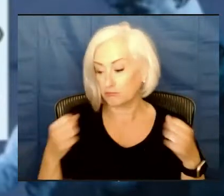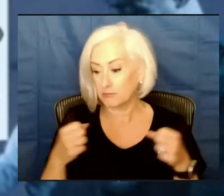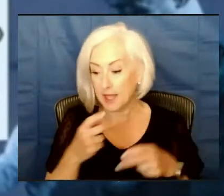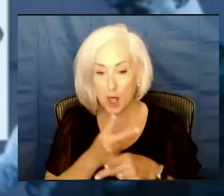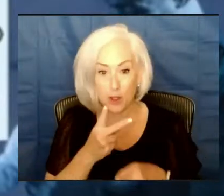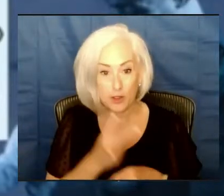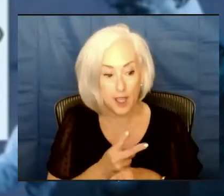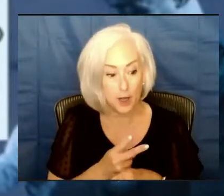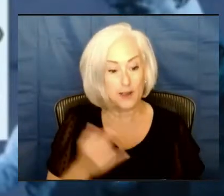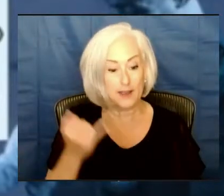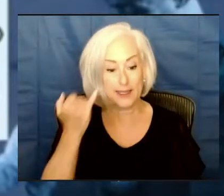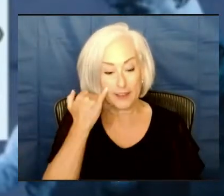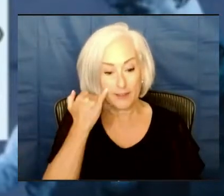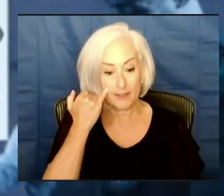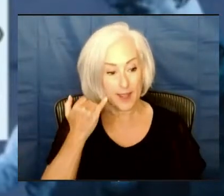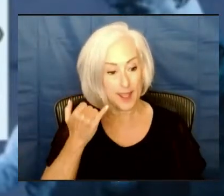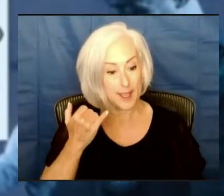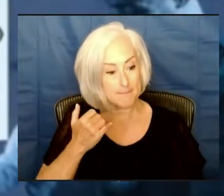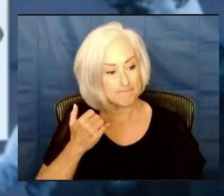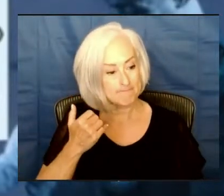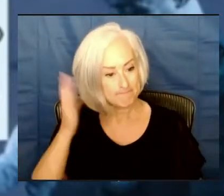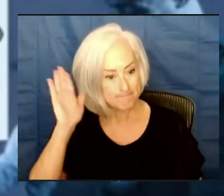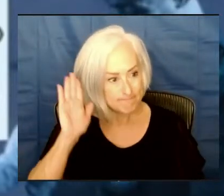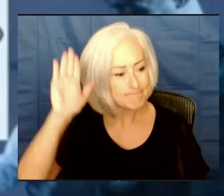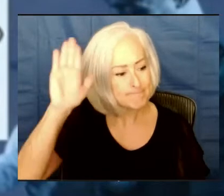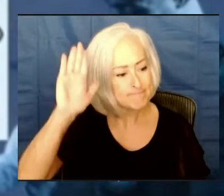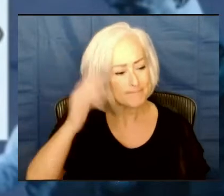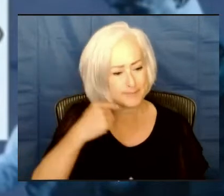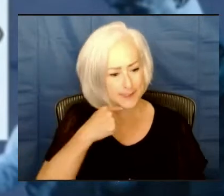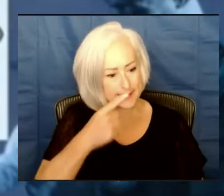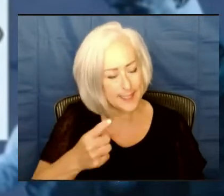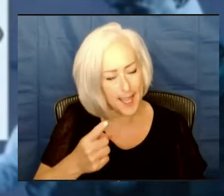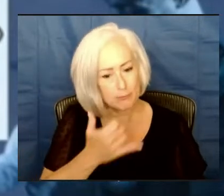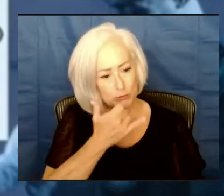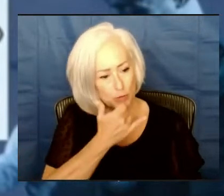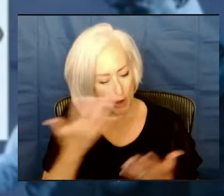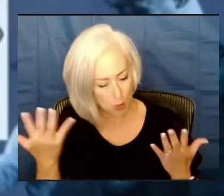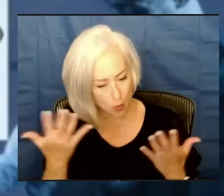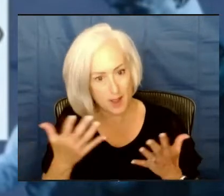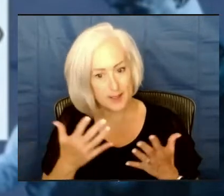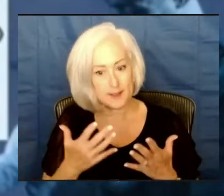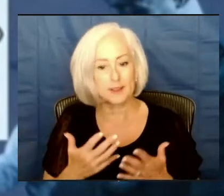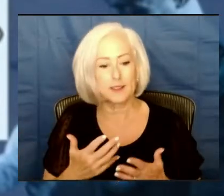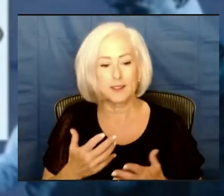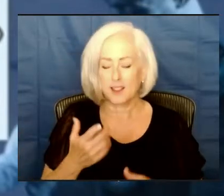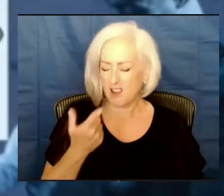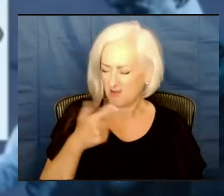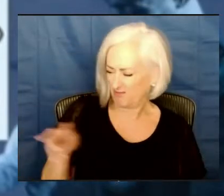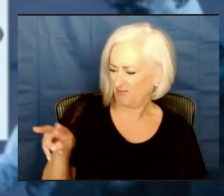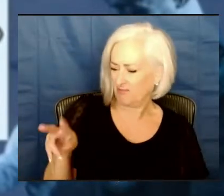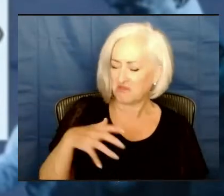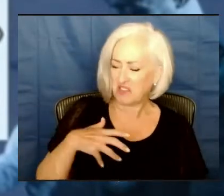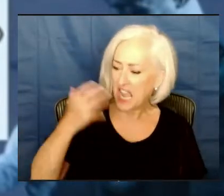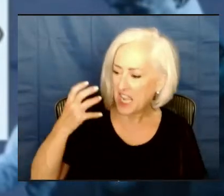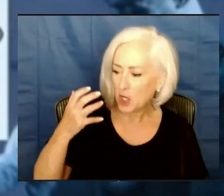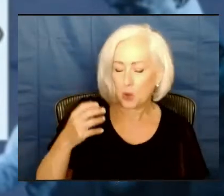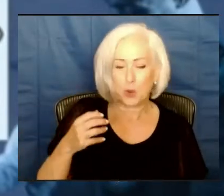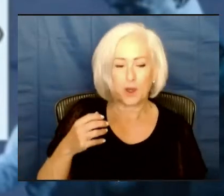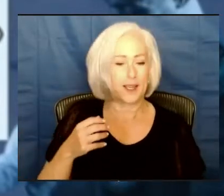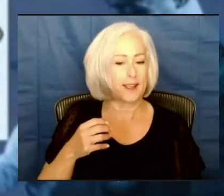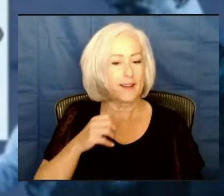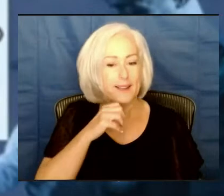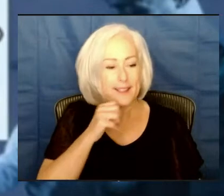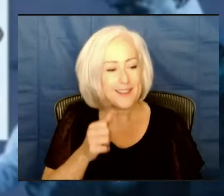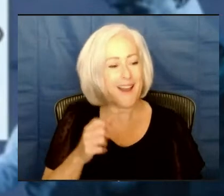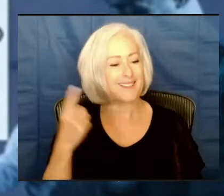stance on that, then they're considered angry rather than being an advocate for themselves, rather than being passionate and rather than